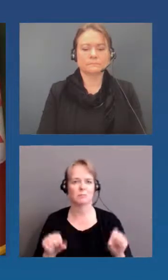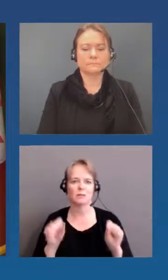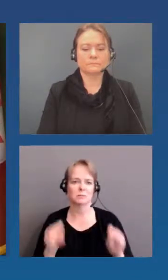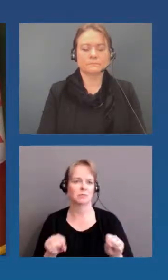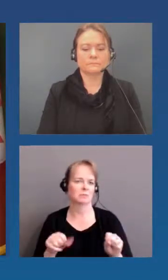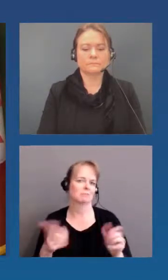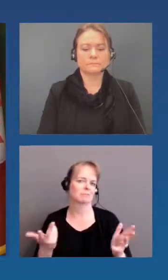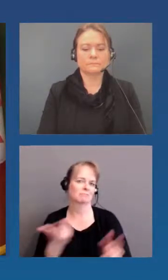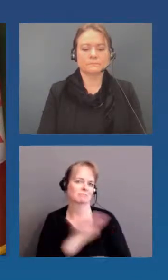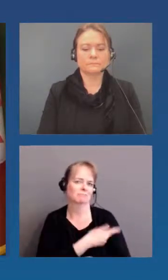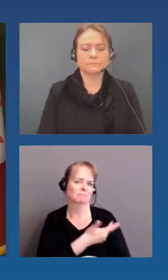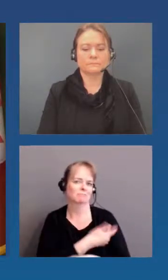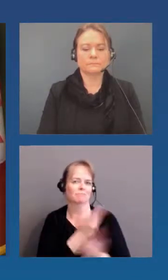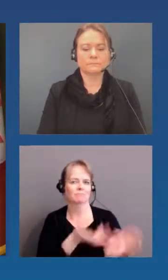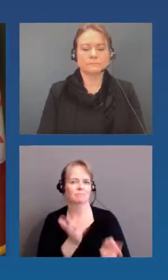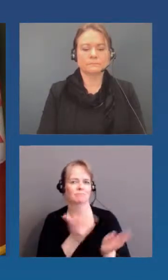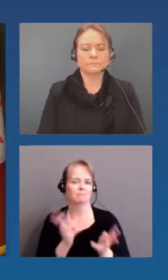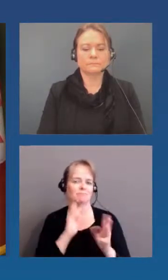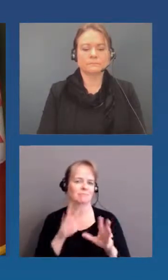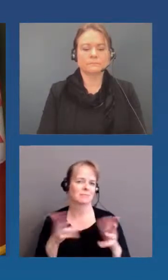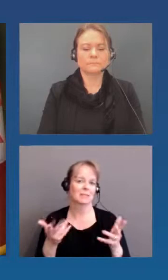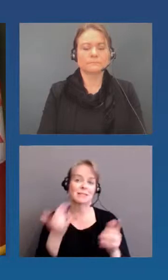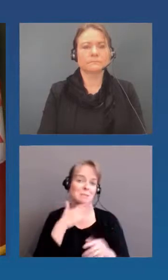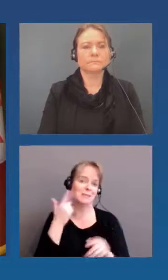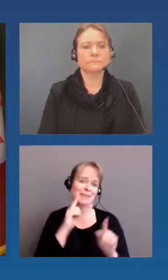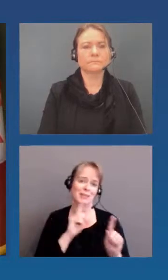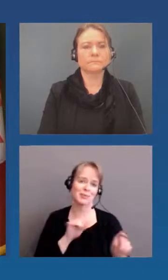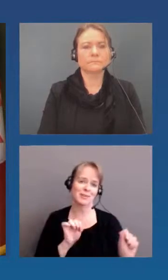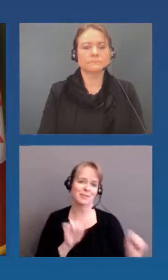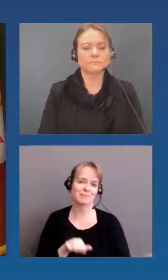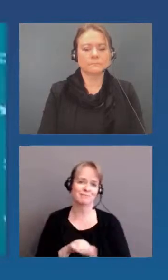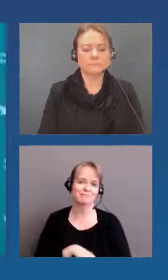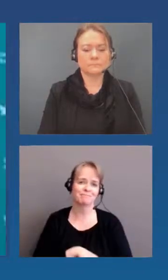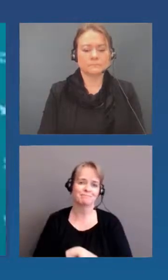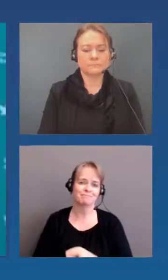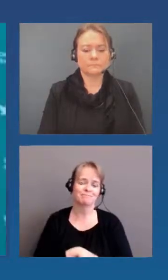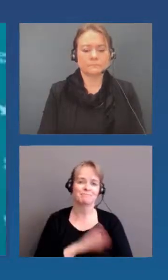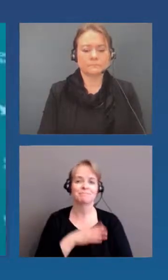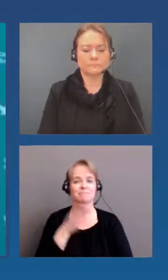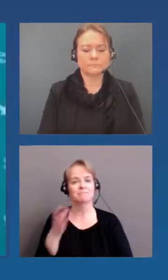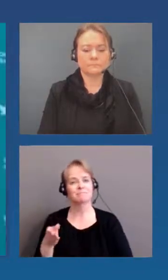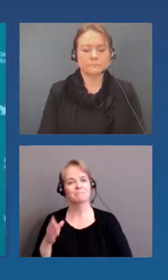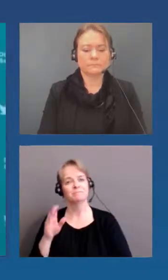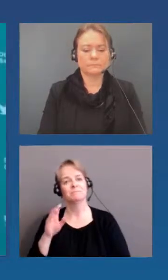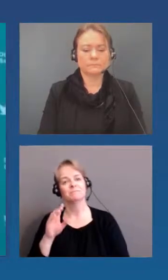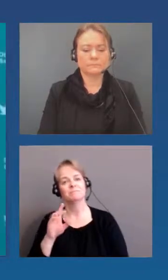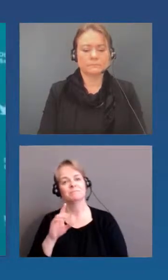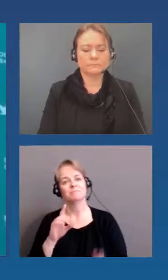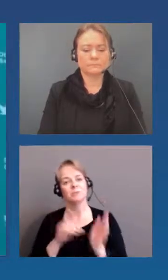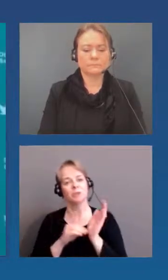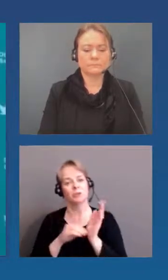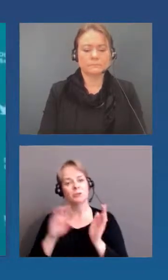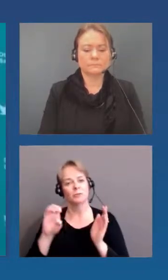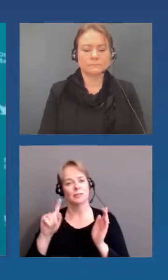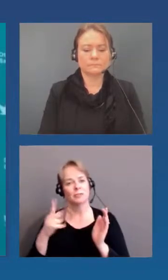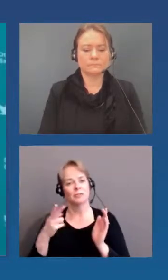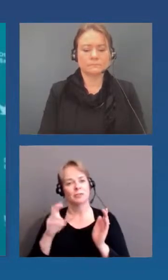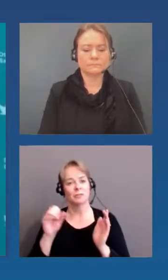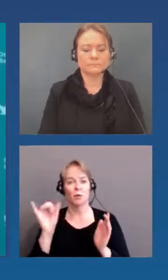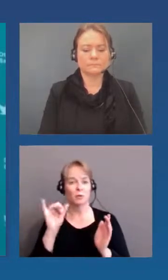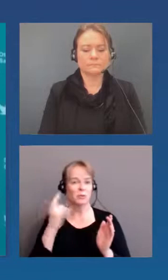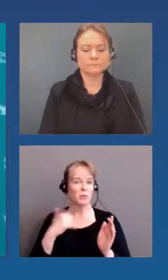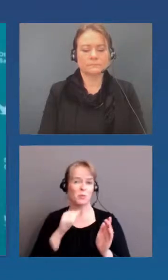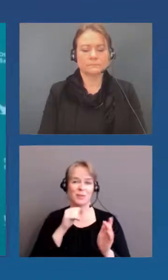answer I can give you today. And I will just add that this is a population where no list